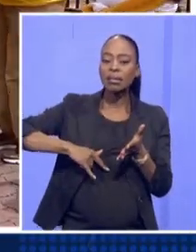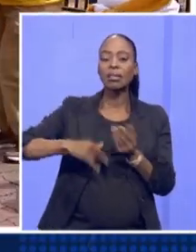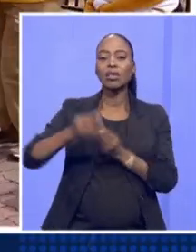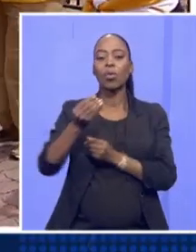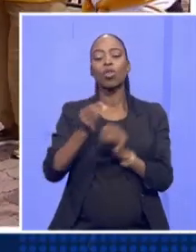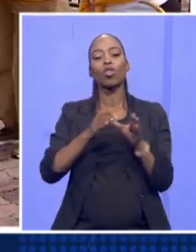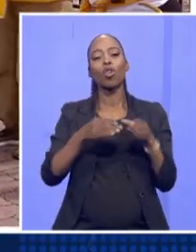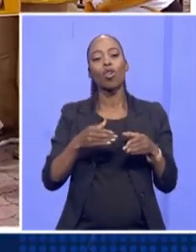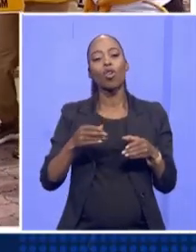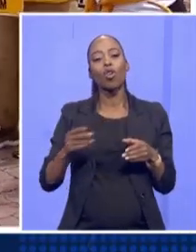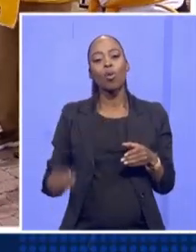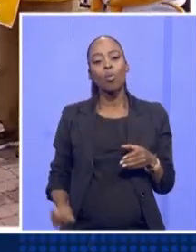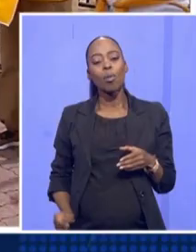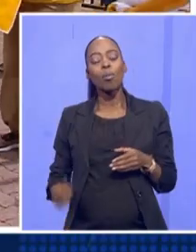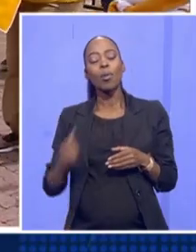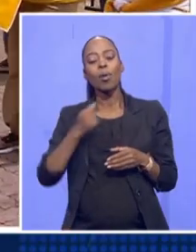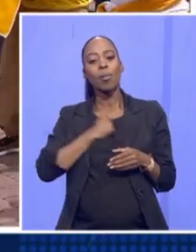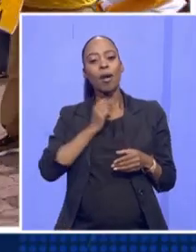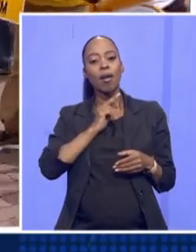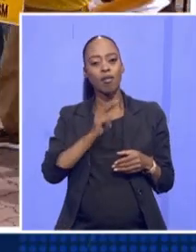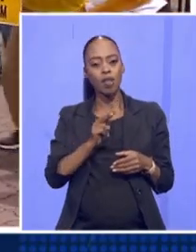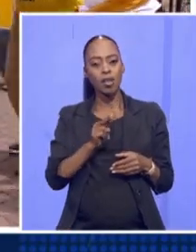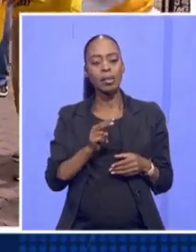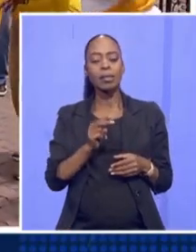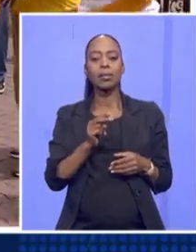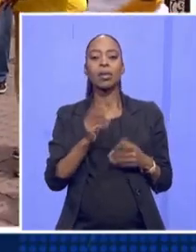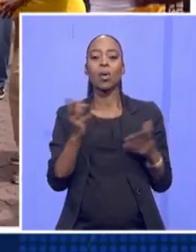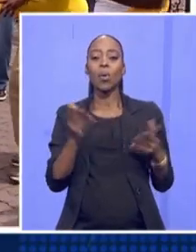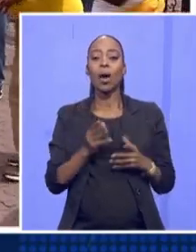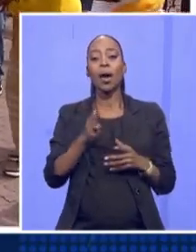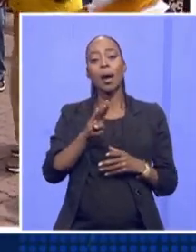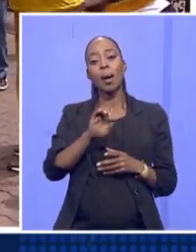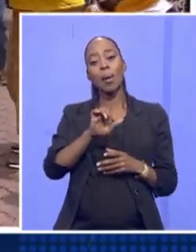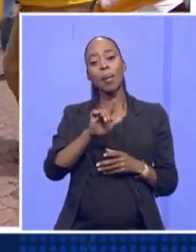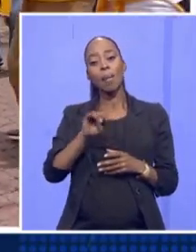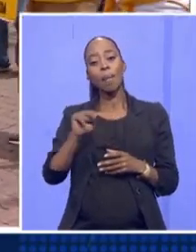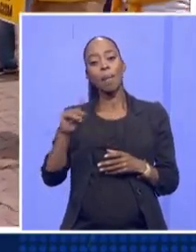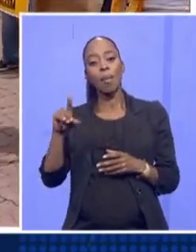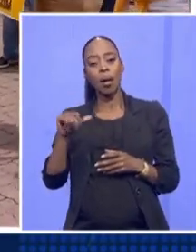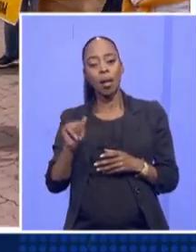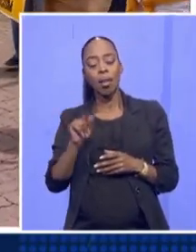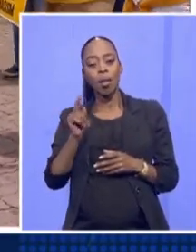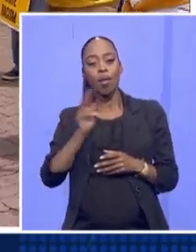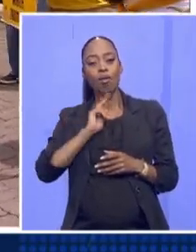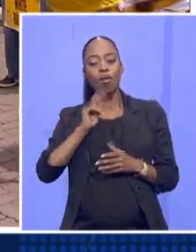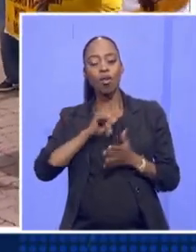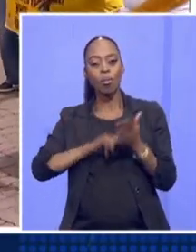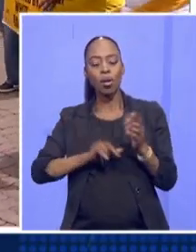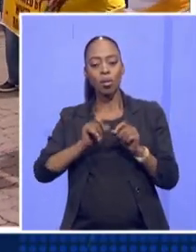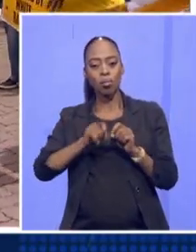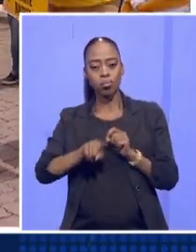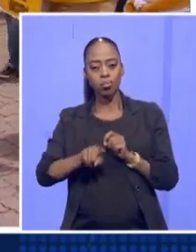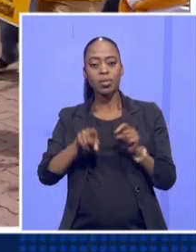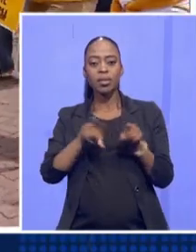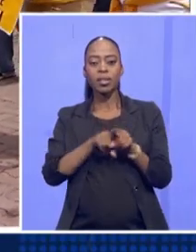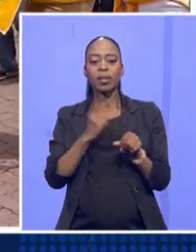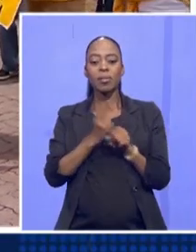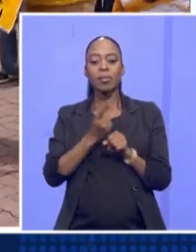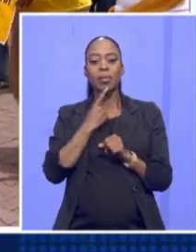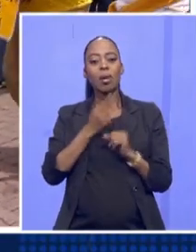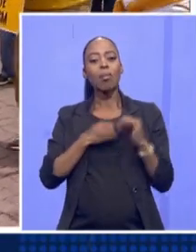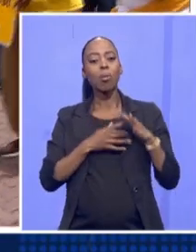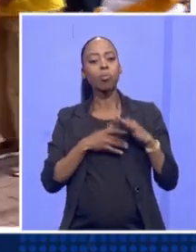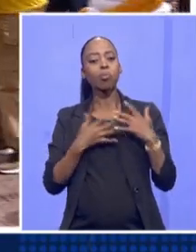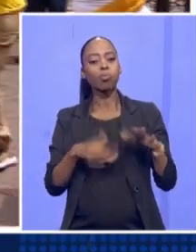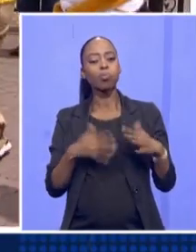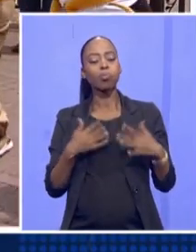called Pitbulls Be My Voice, where allegedly Belinda Magor sent a voice note where in it she also says, I'm very passionate about this.